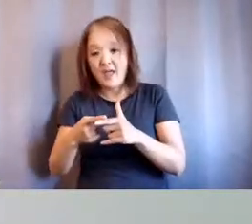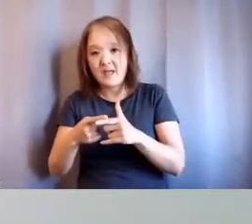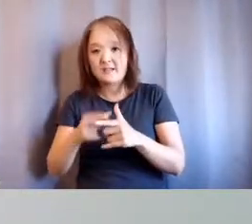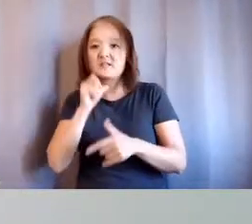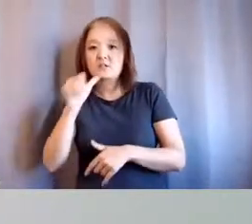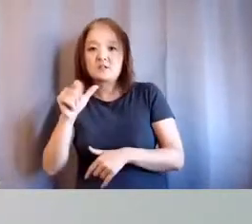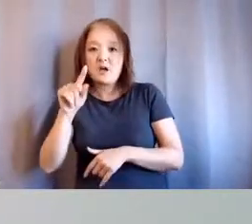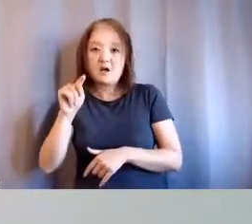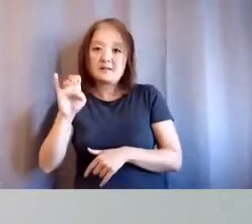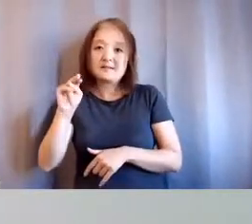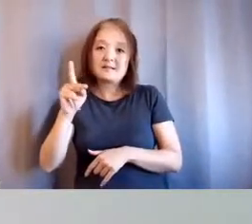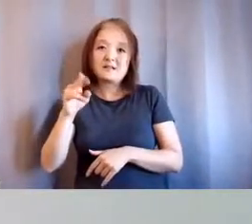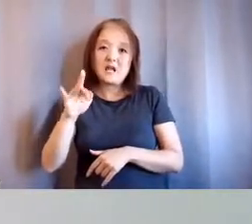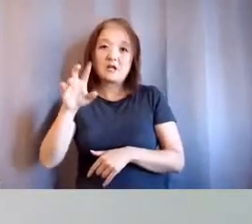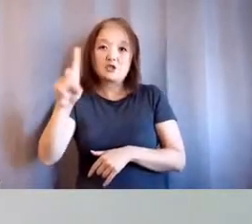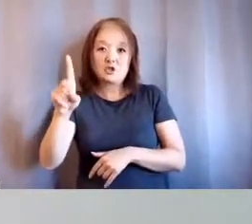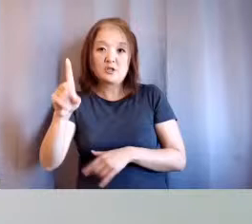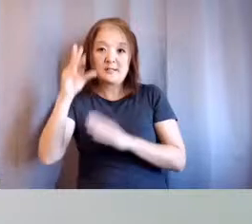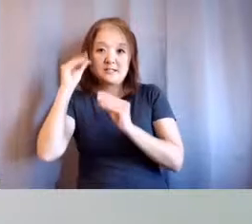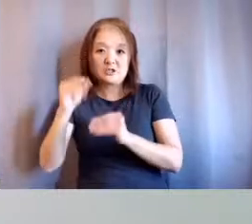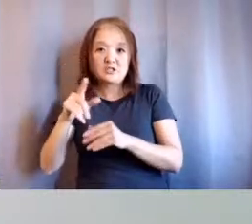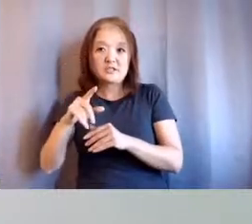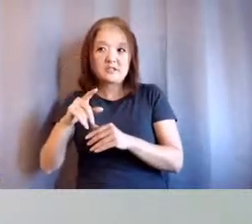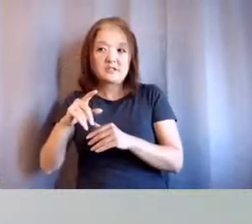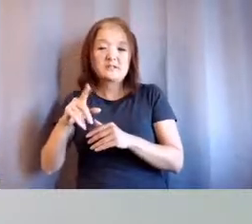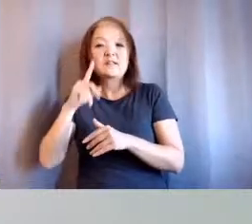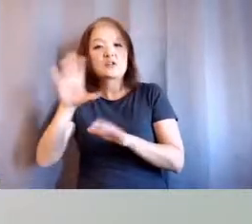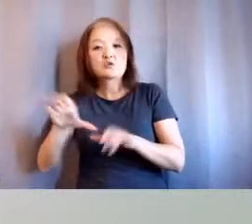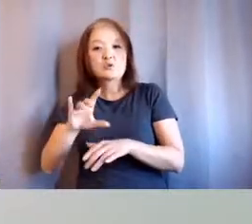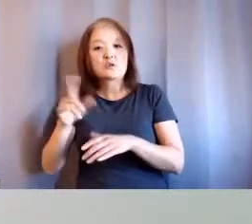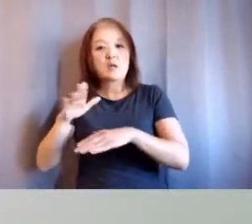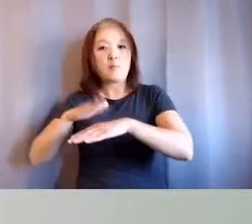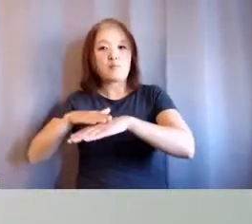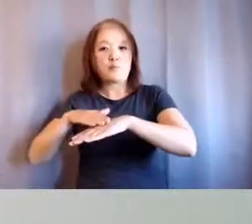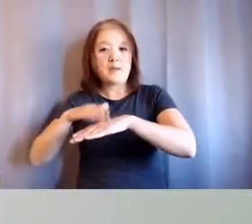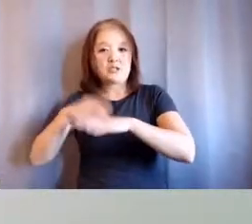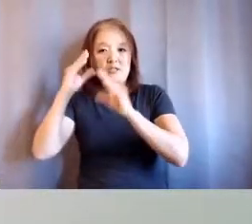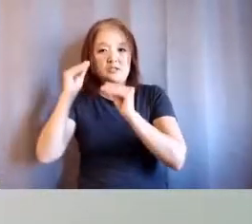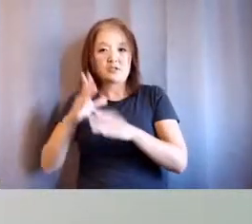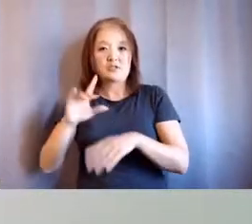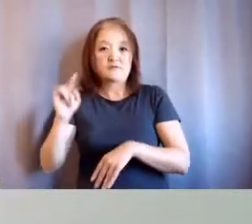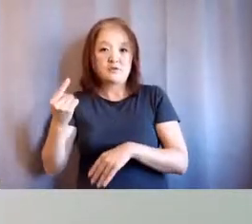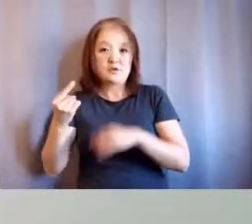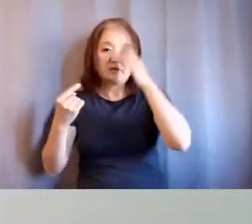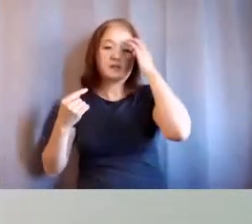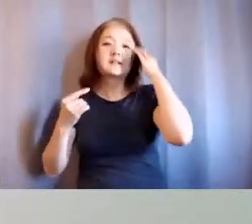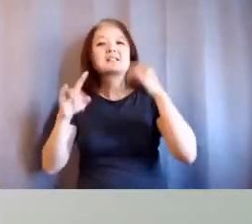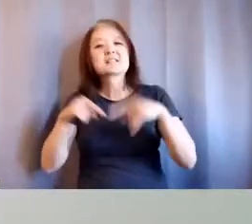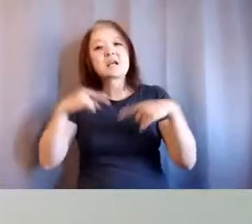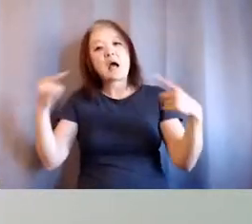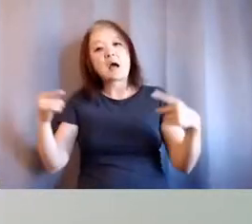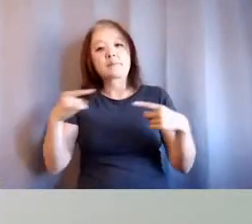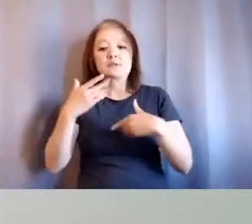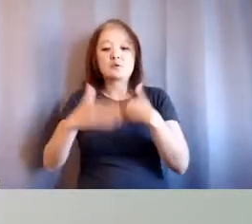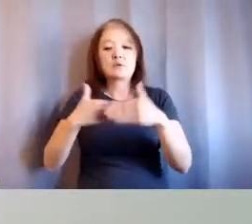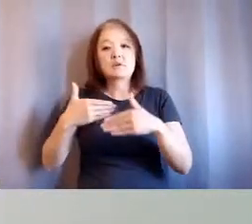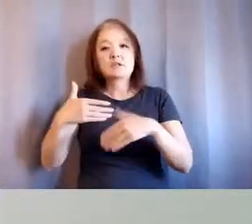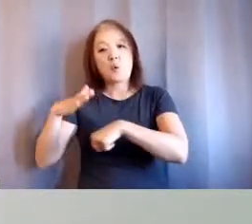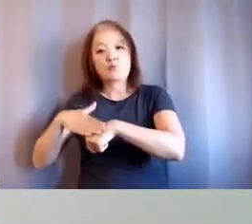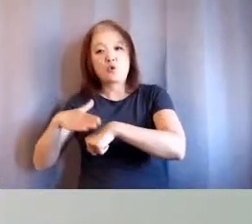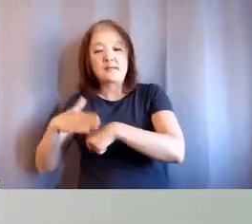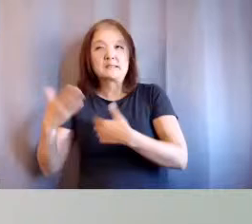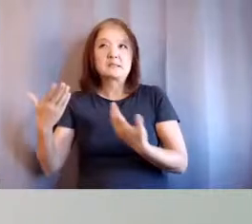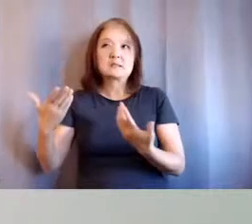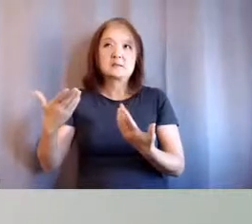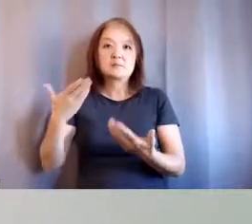do the probationary teachers first. Typically, it's in reverse order of probation. So they're going to probably